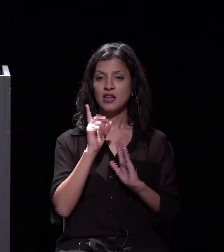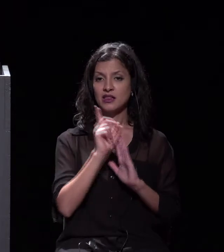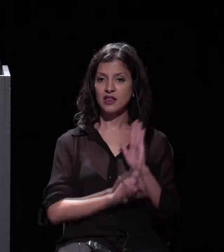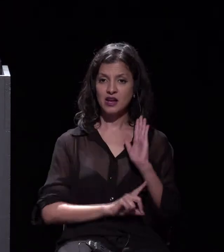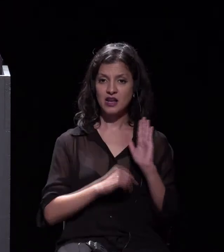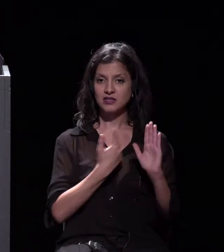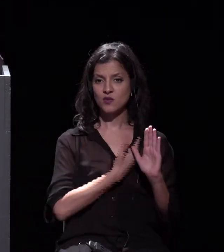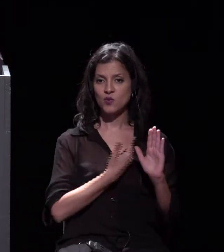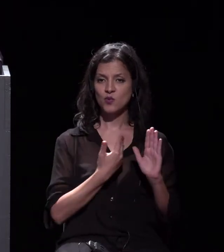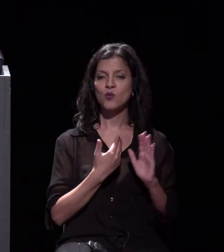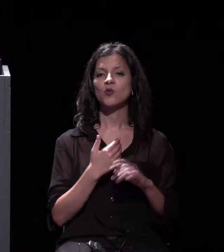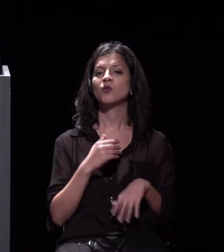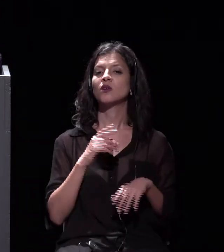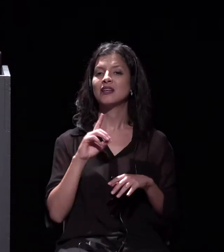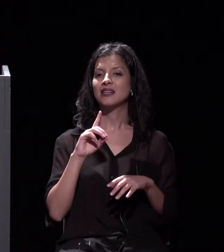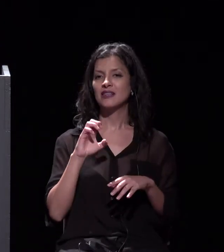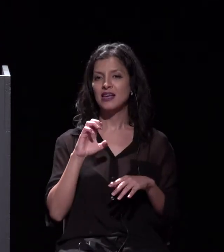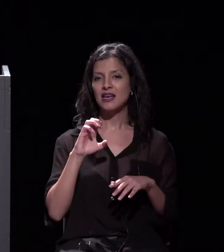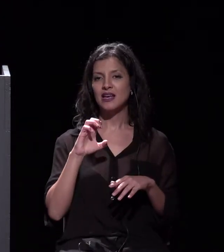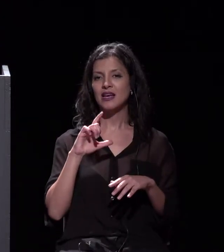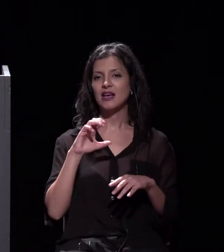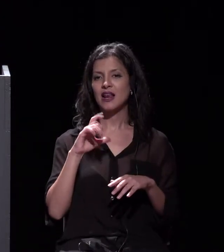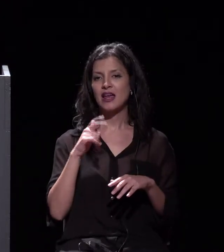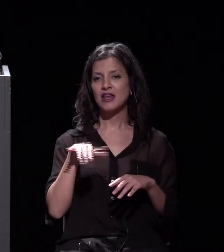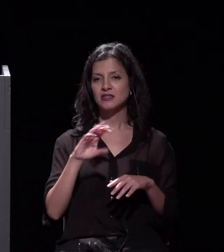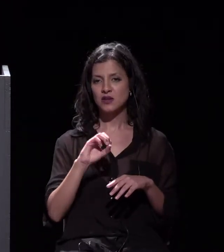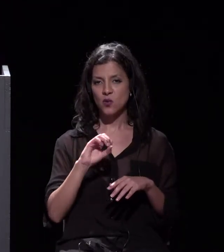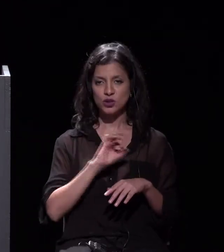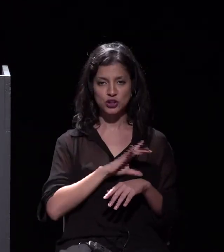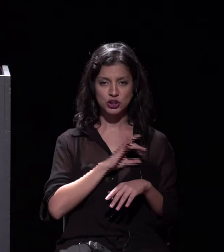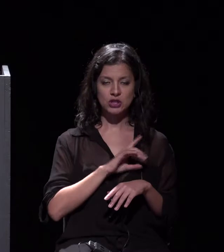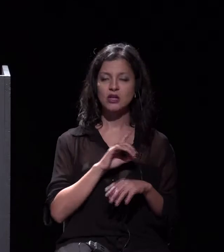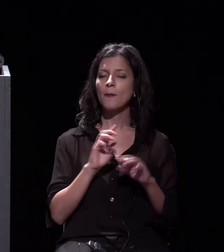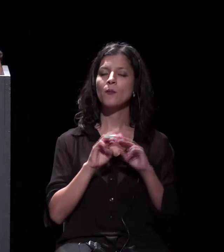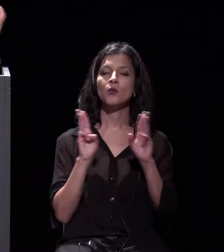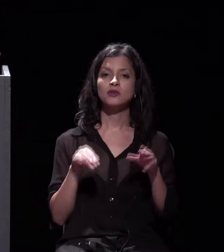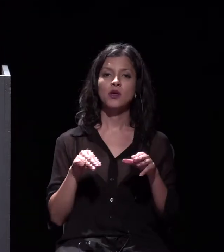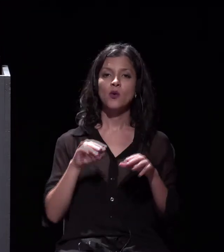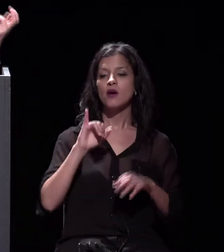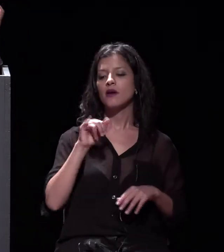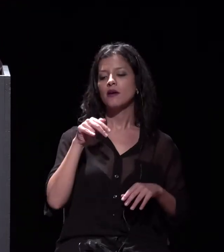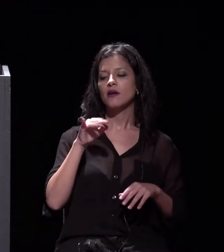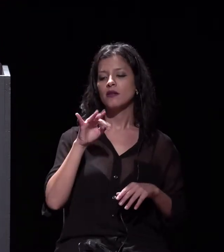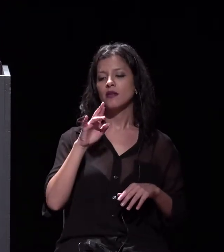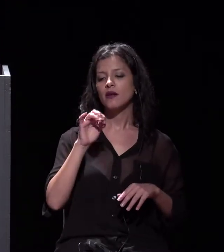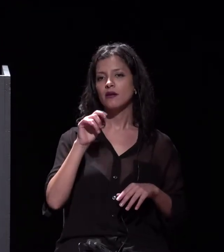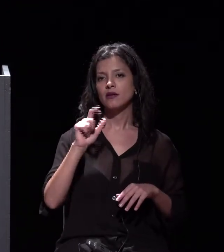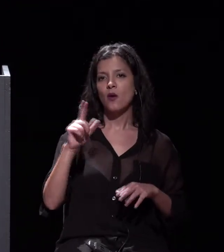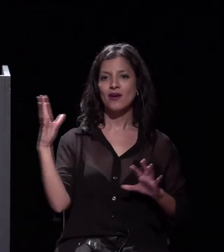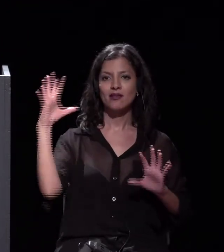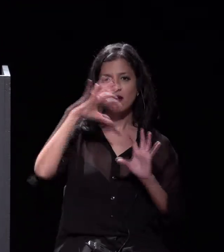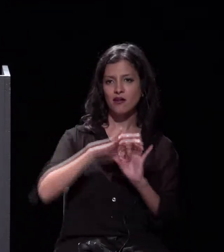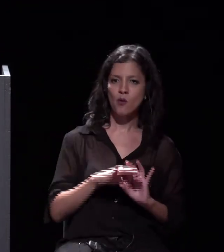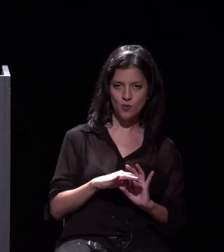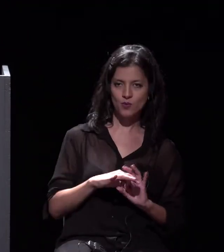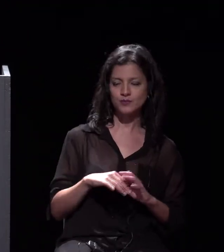proposing what they would call the integral museum, a museum that, and I'm going to quote as well, should be an institution in the service of